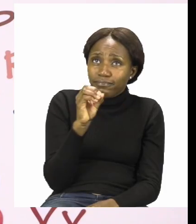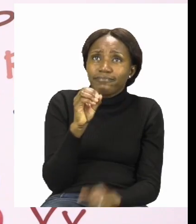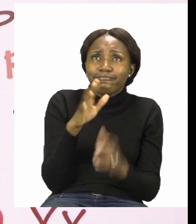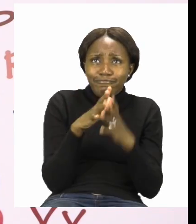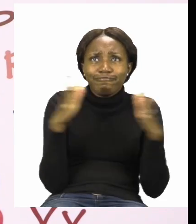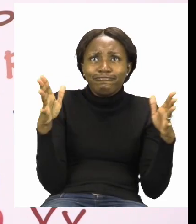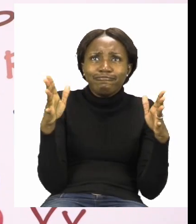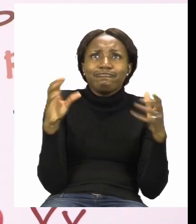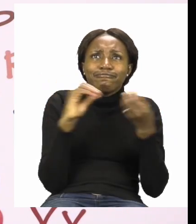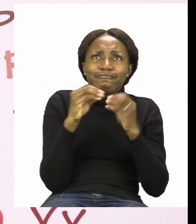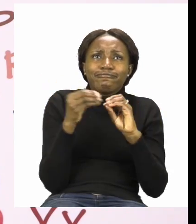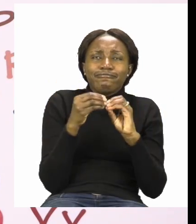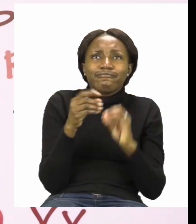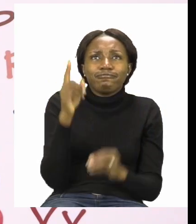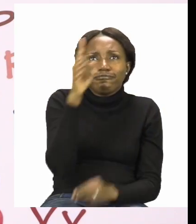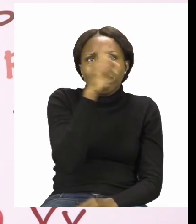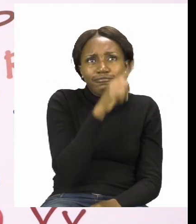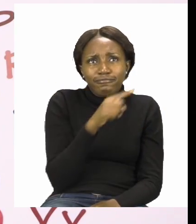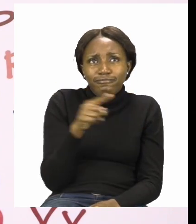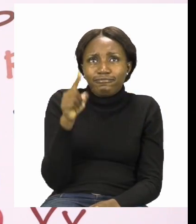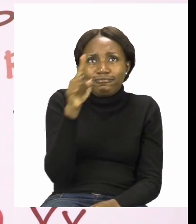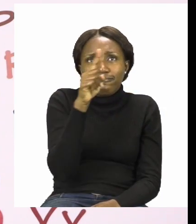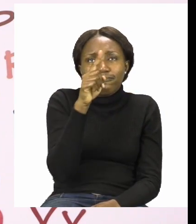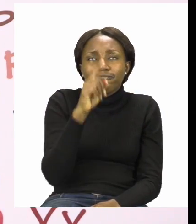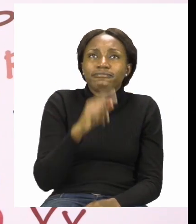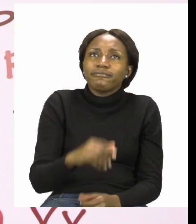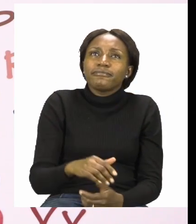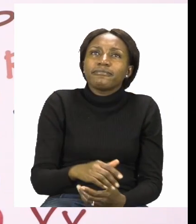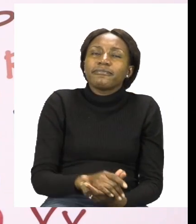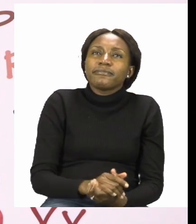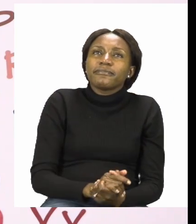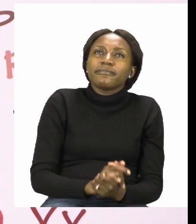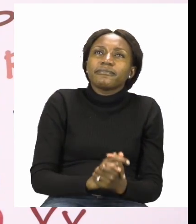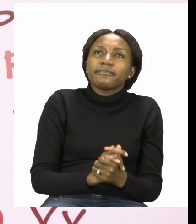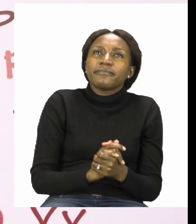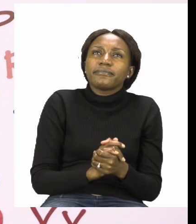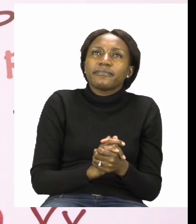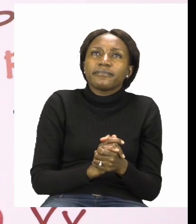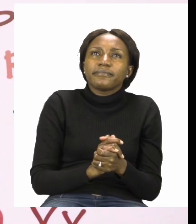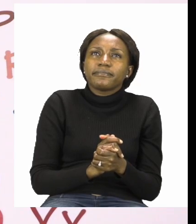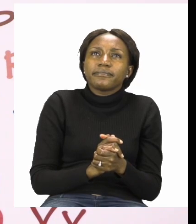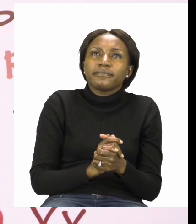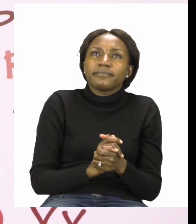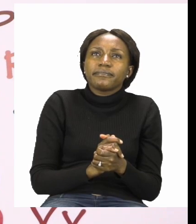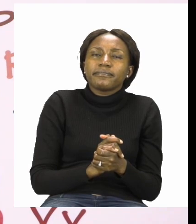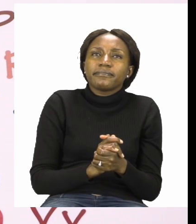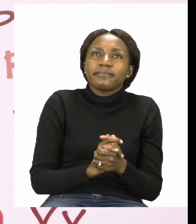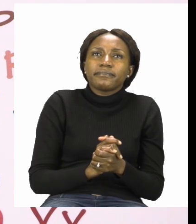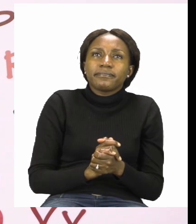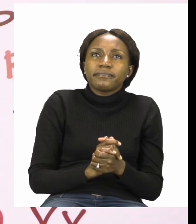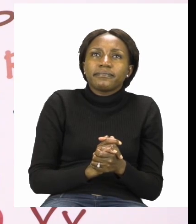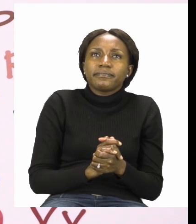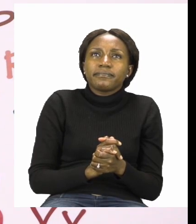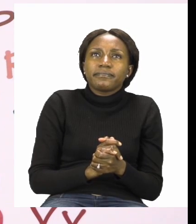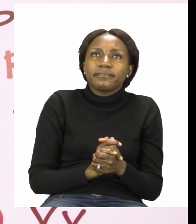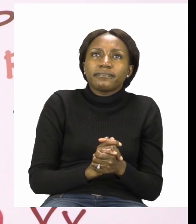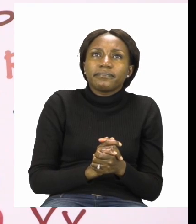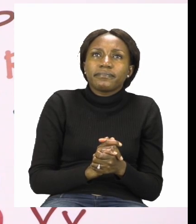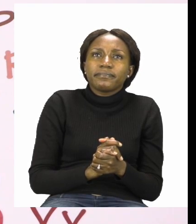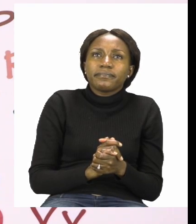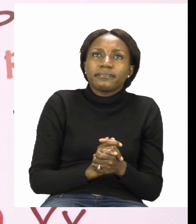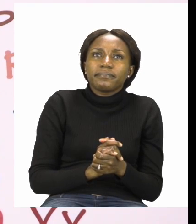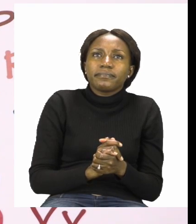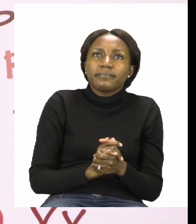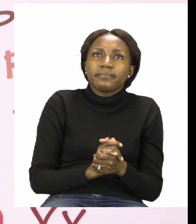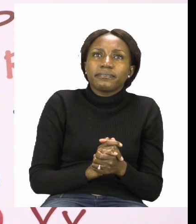number there. So we don't have to go very far. 10 is our bigger number. So you can even circle in